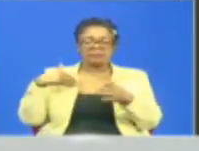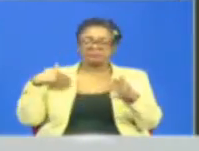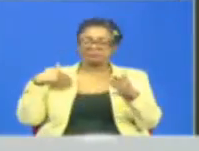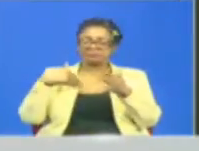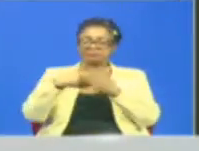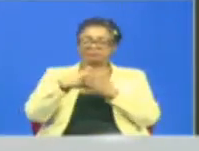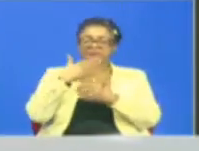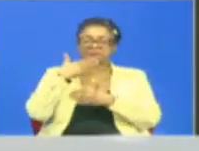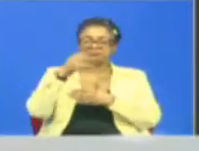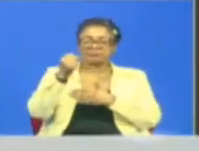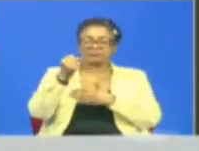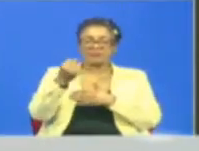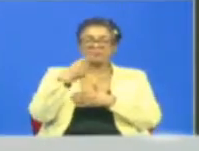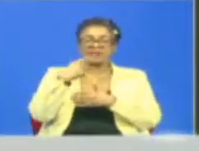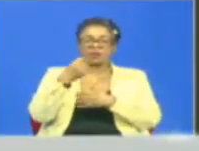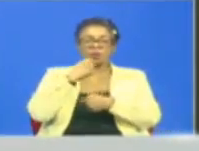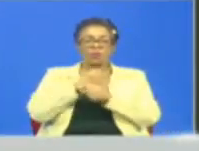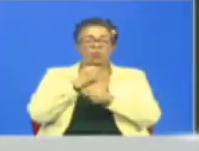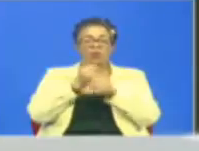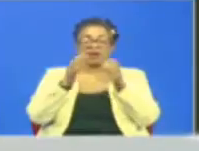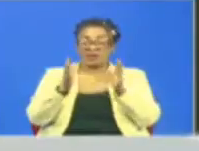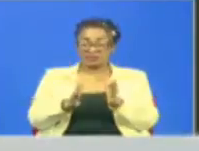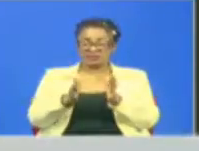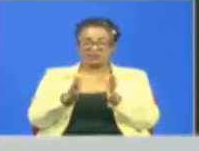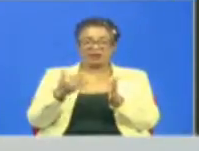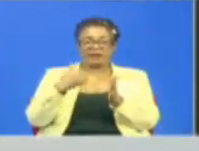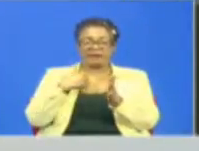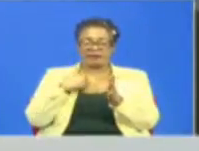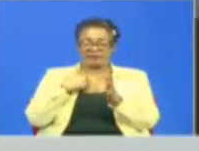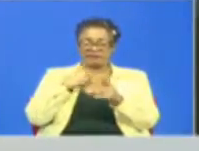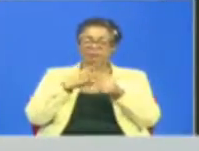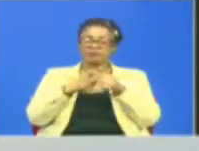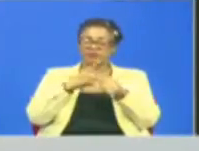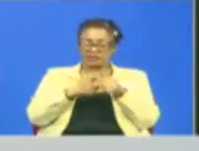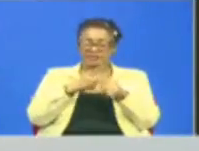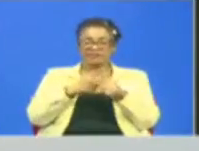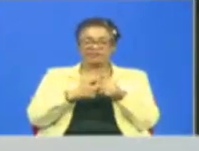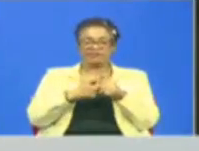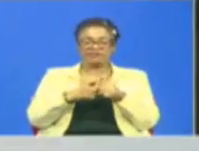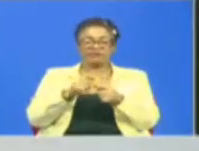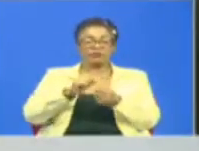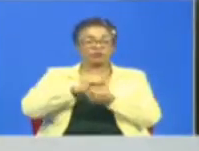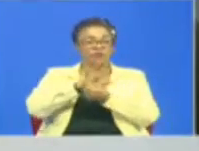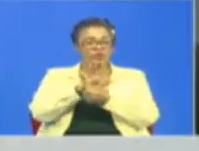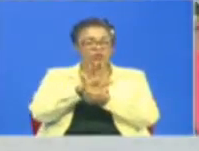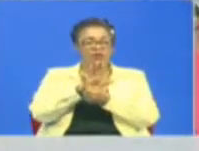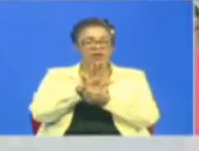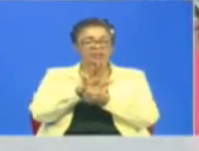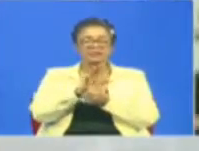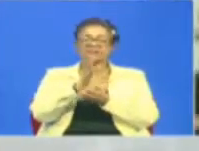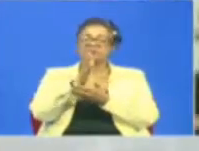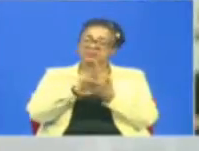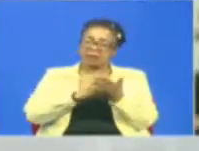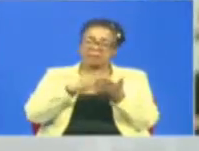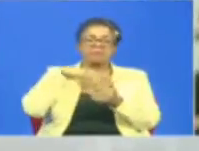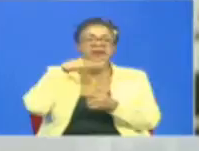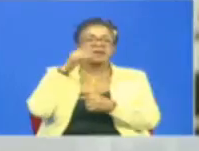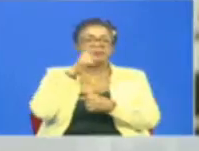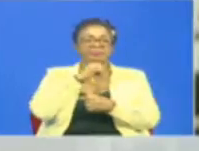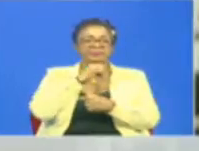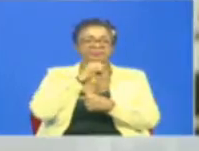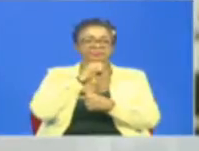500 medical workers in different cadres have tested positive for the coronavirus and a number of them dead. The issue